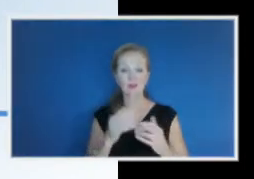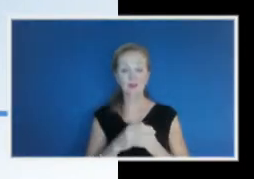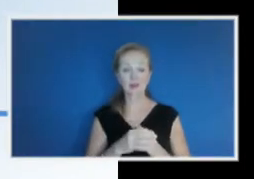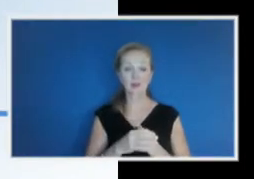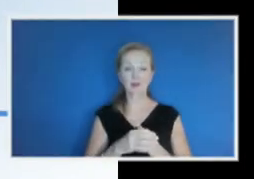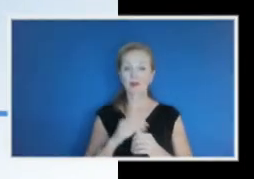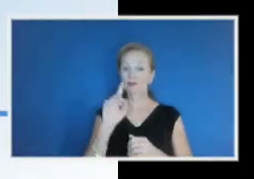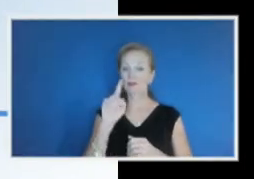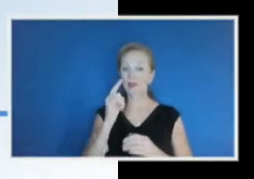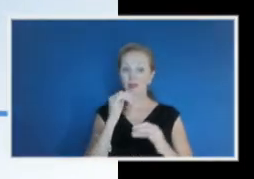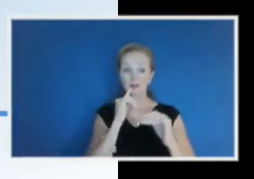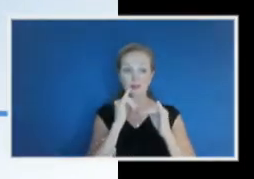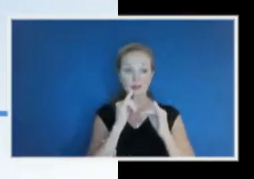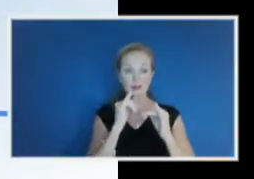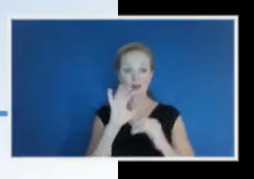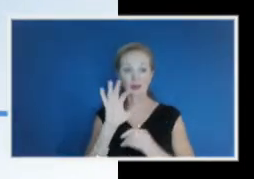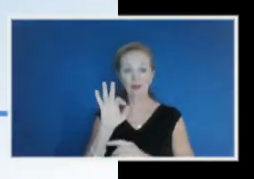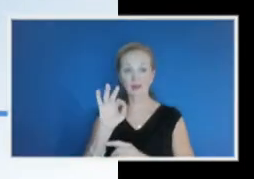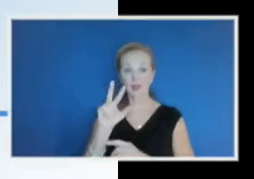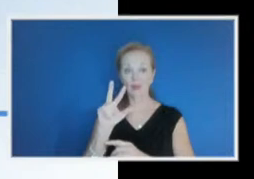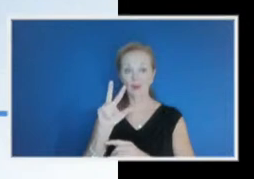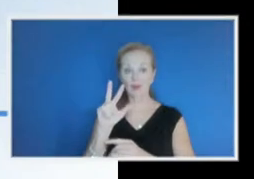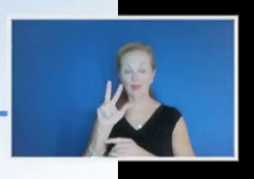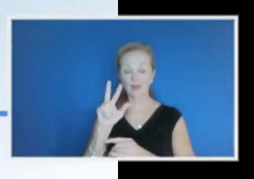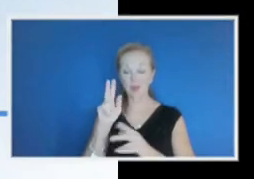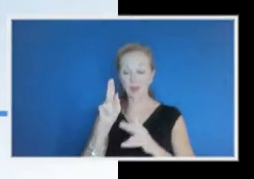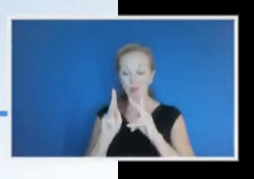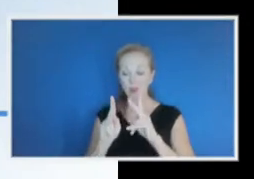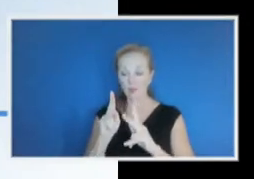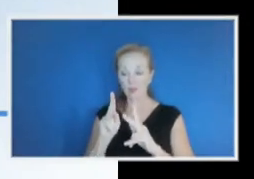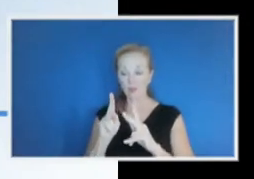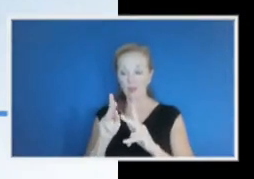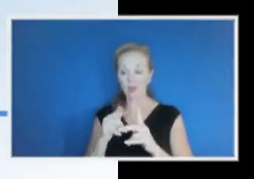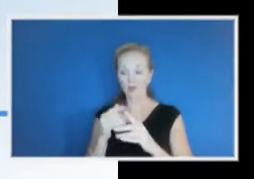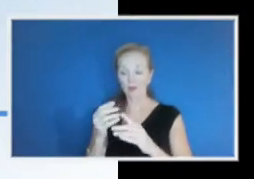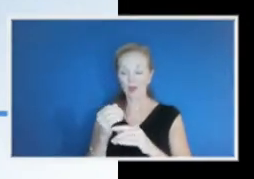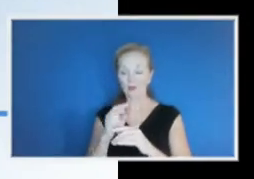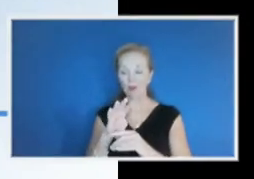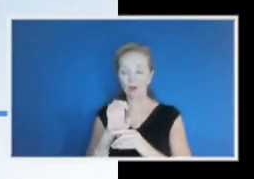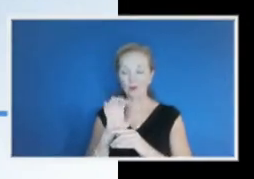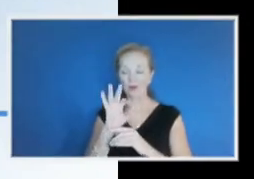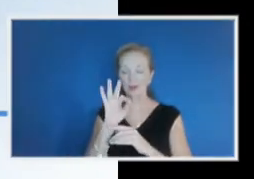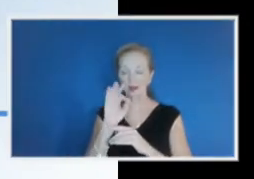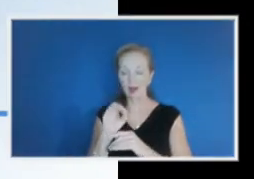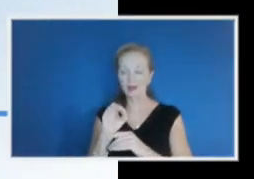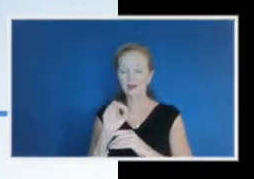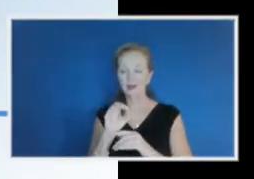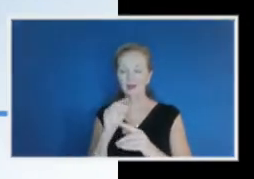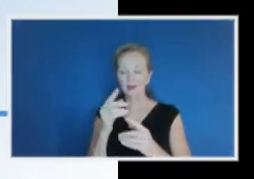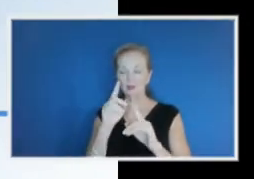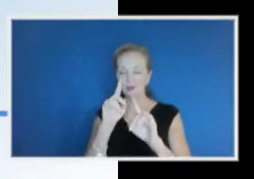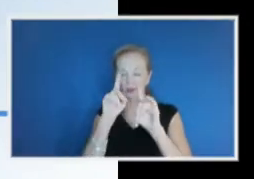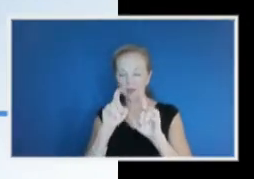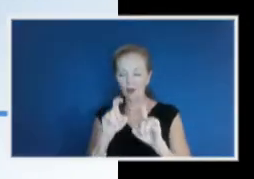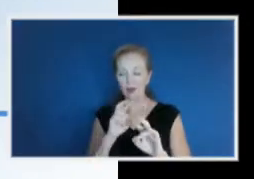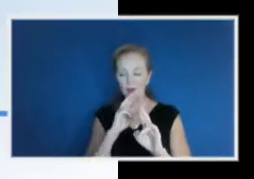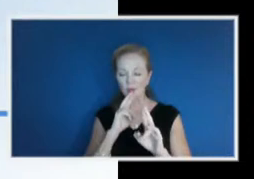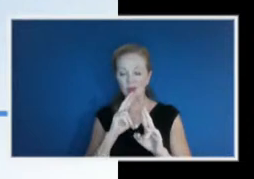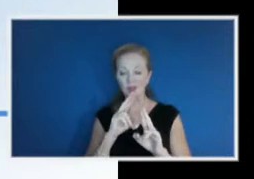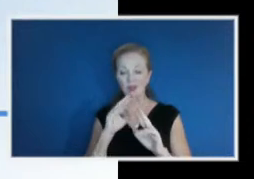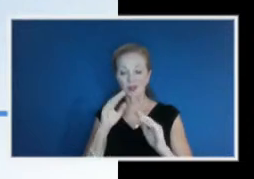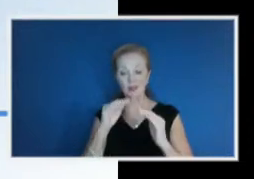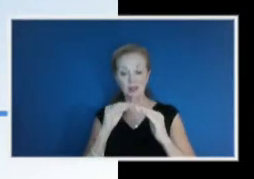interviewed 93 individuals and obtained 490 survey responses. So from a disparity study standpoint, this